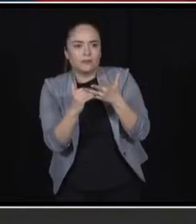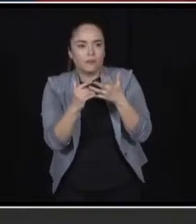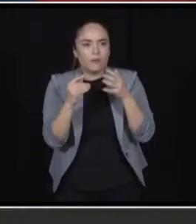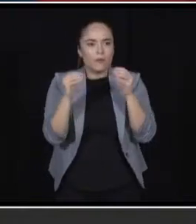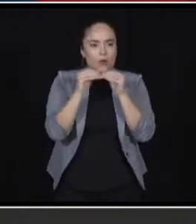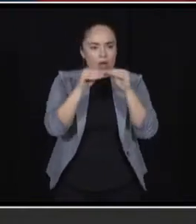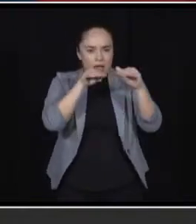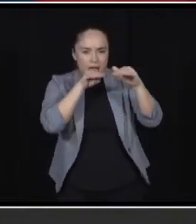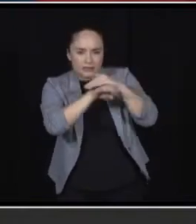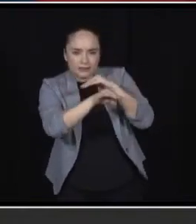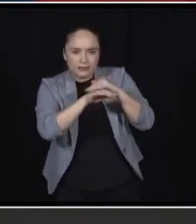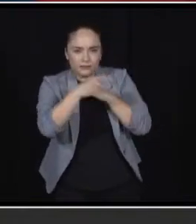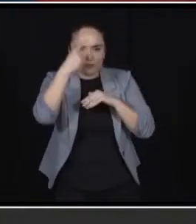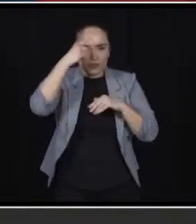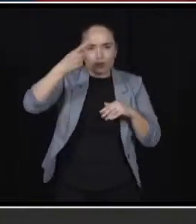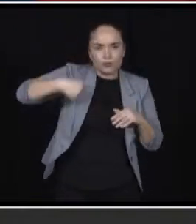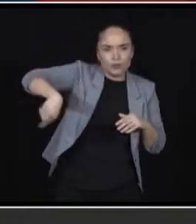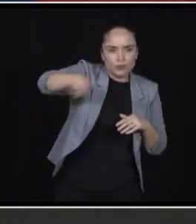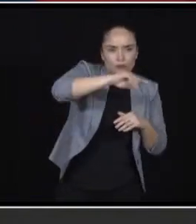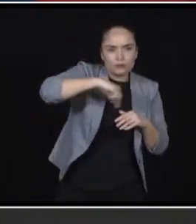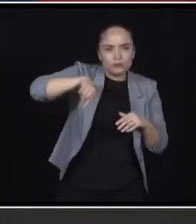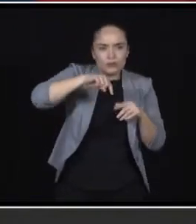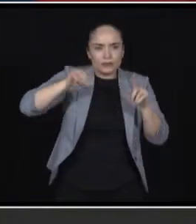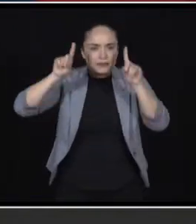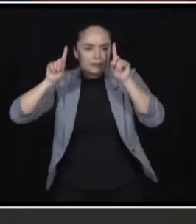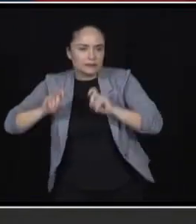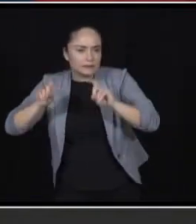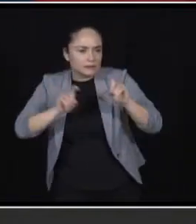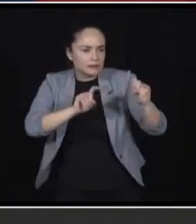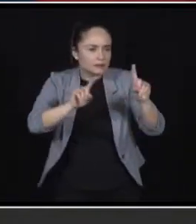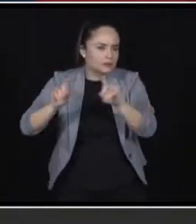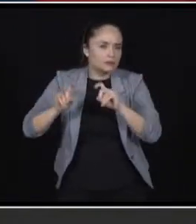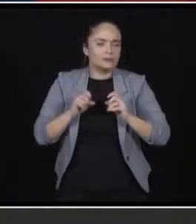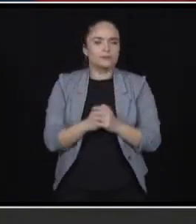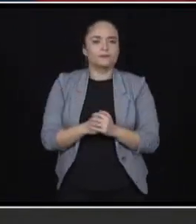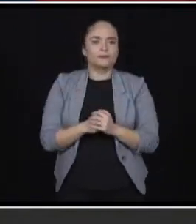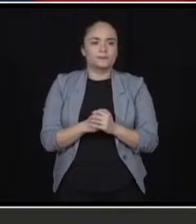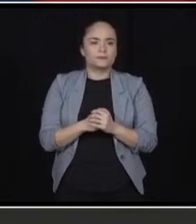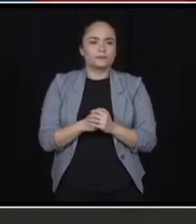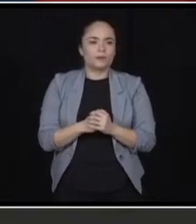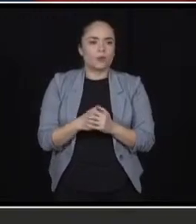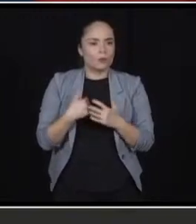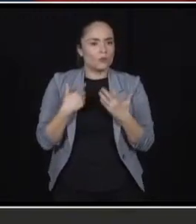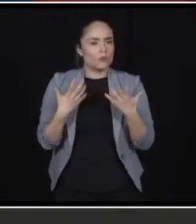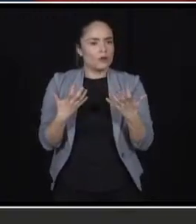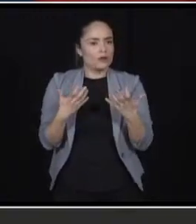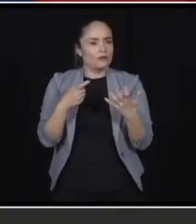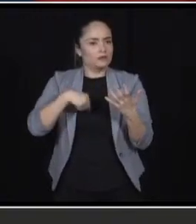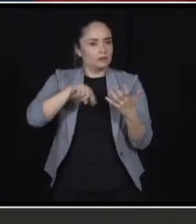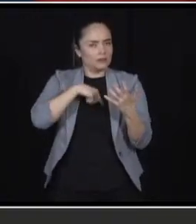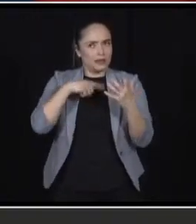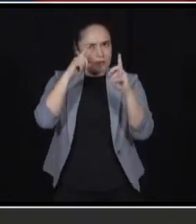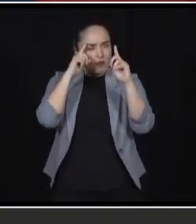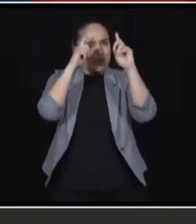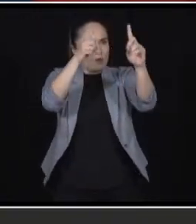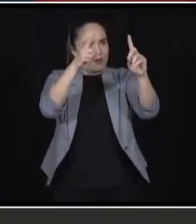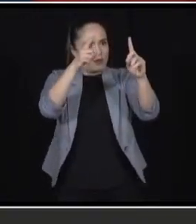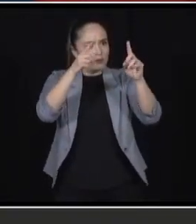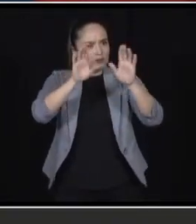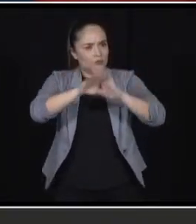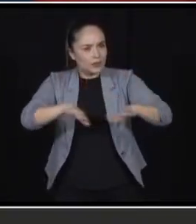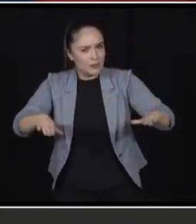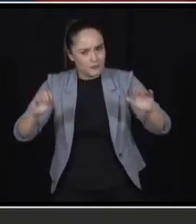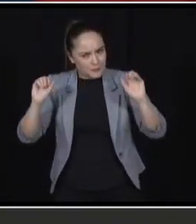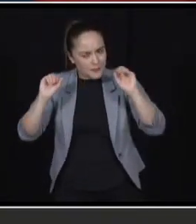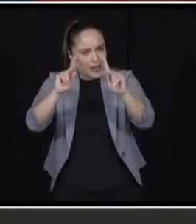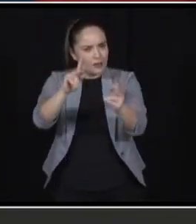families at home to remain vigilant given the real risks of this third wave. Obviously, our intention all along has been for kids to return to safely